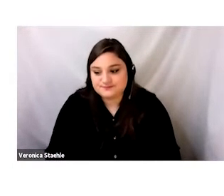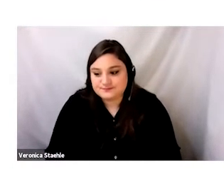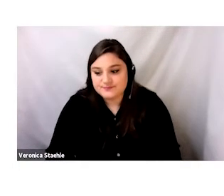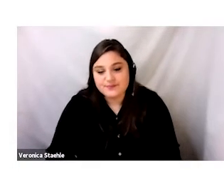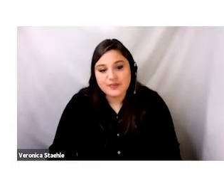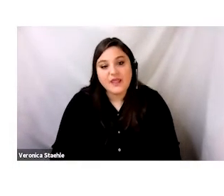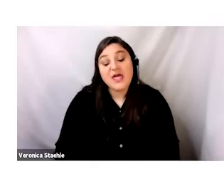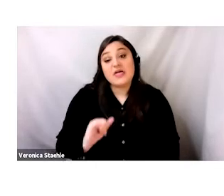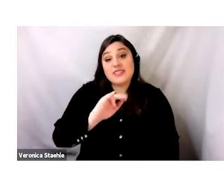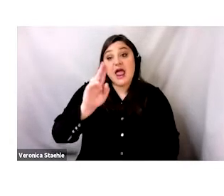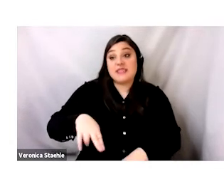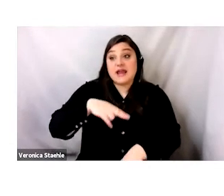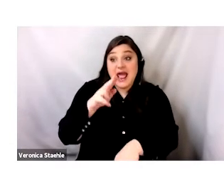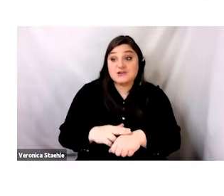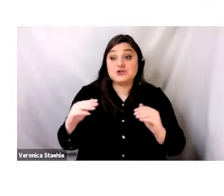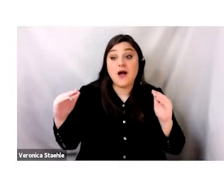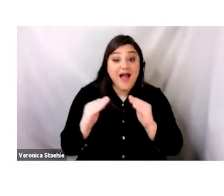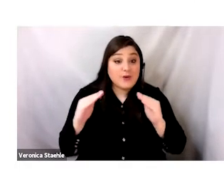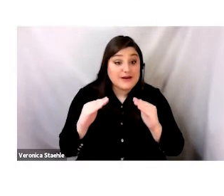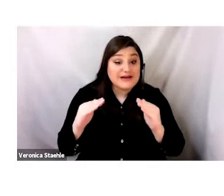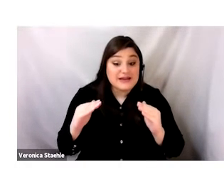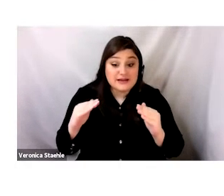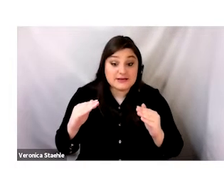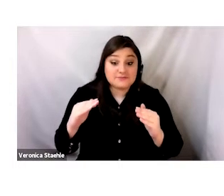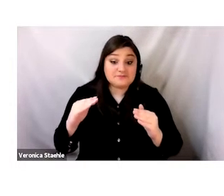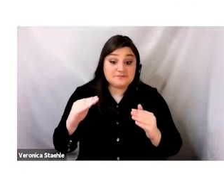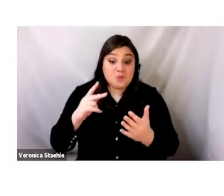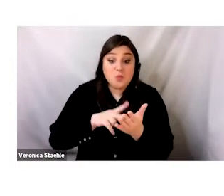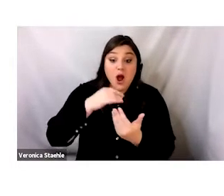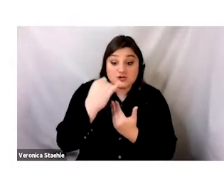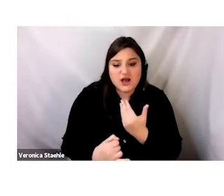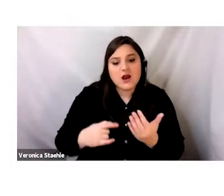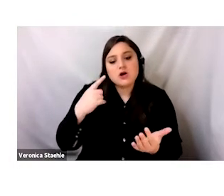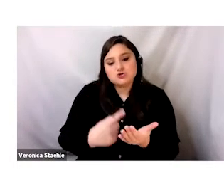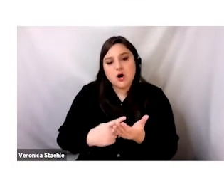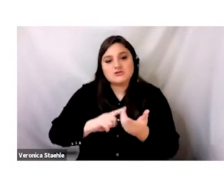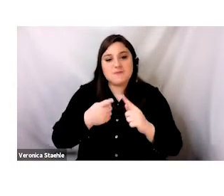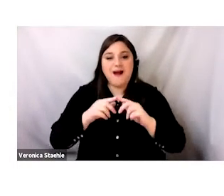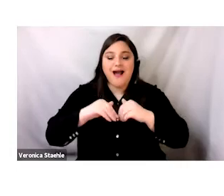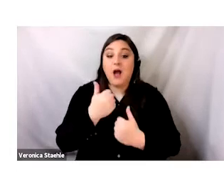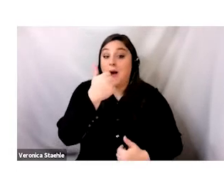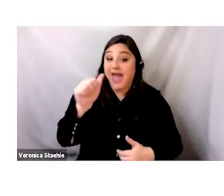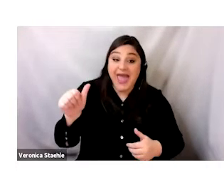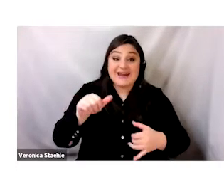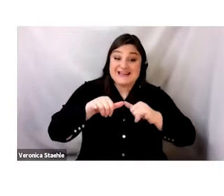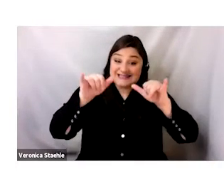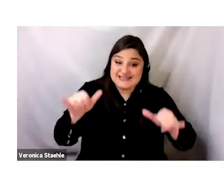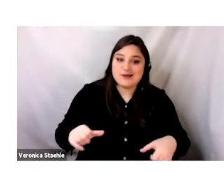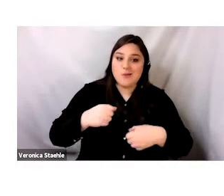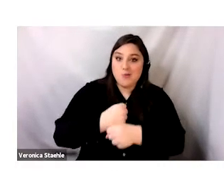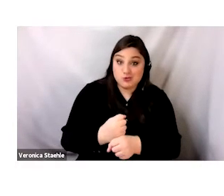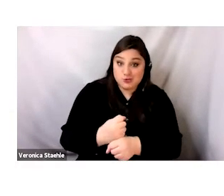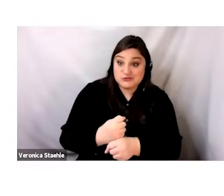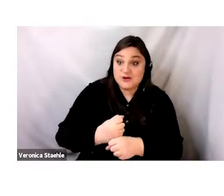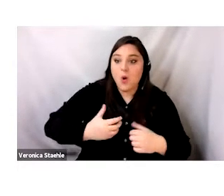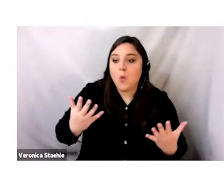Project talks about how any system produces what it was designed to produce. And I want to bring that up because some folks